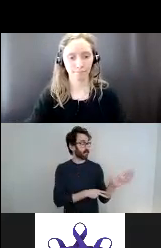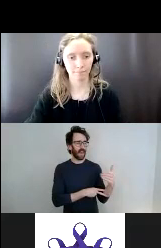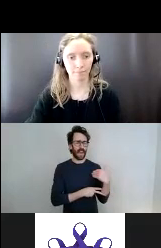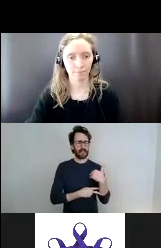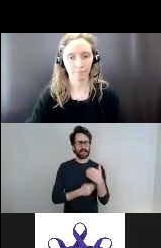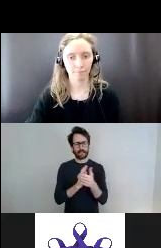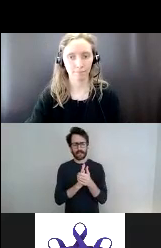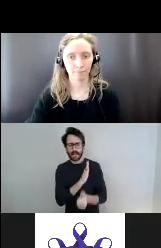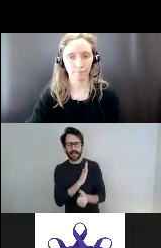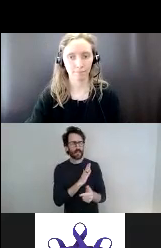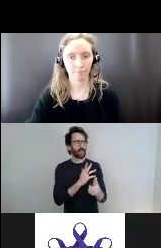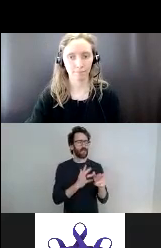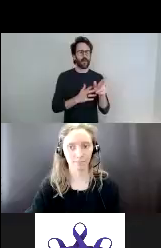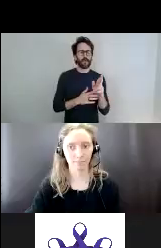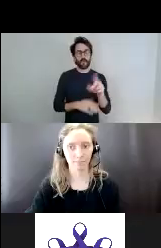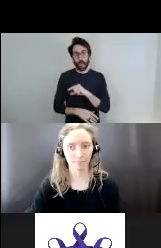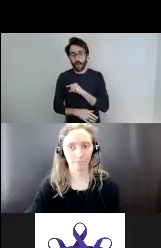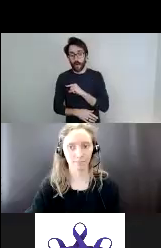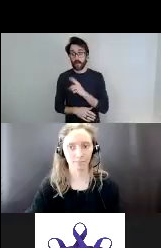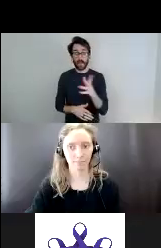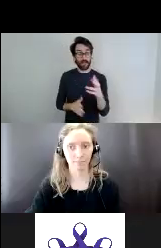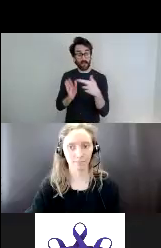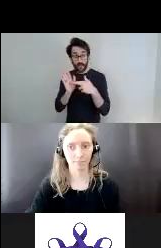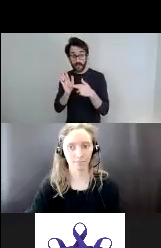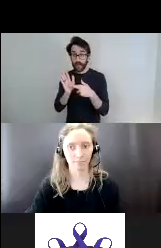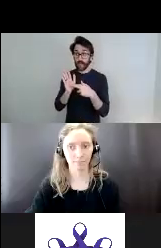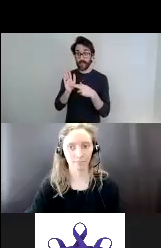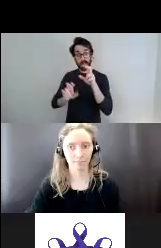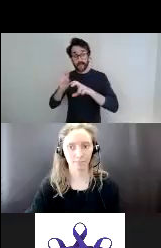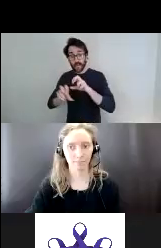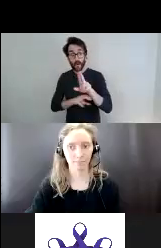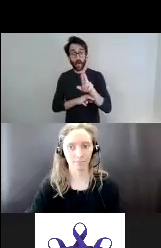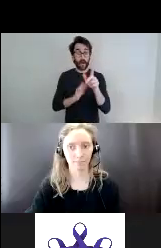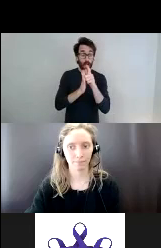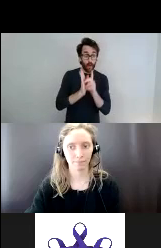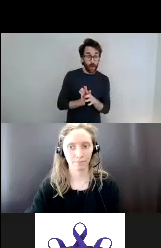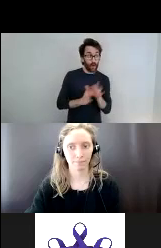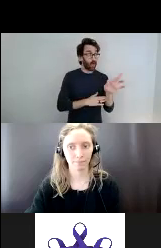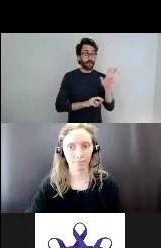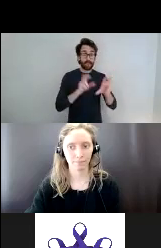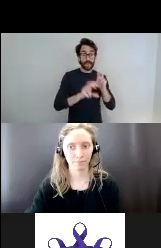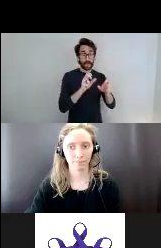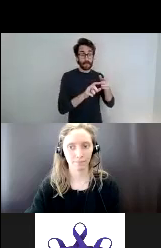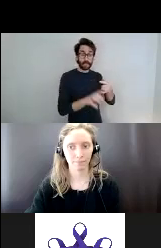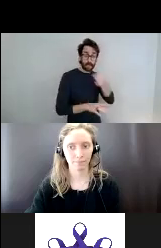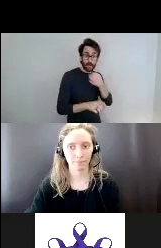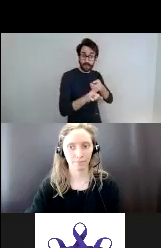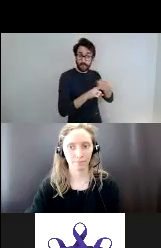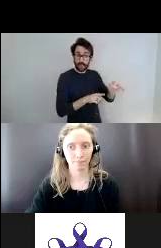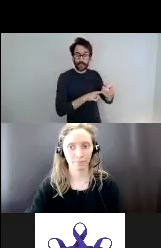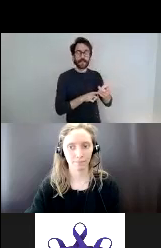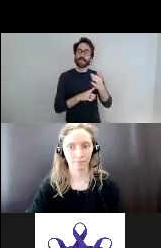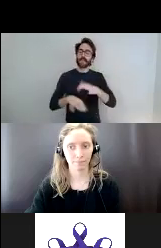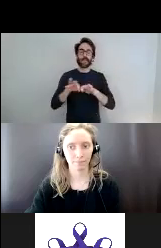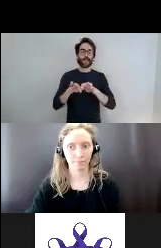registered advisor, a lawyer, or an accountant. Be wary of these promises of high returns with little to